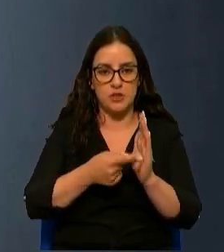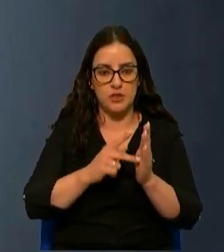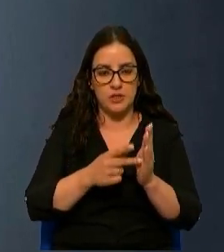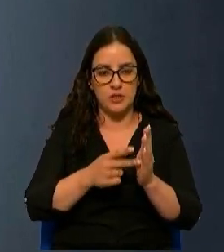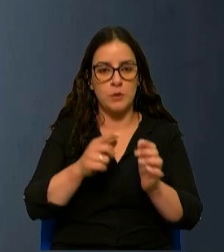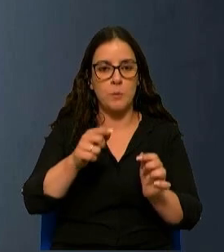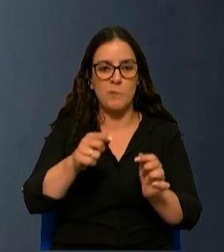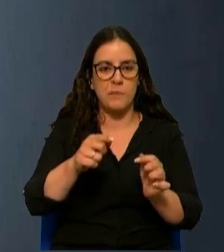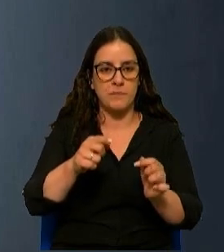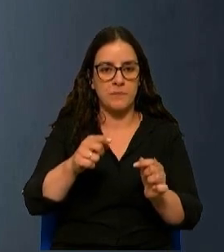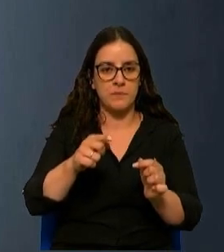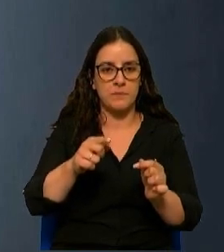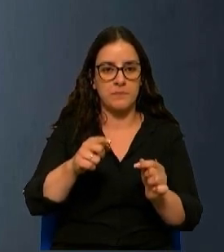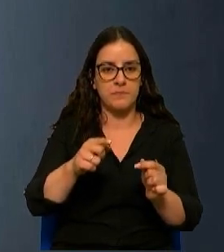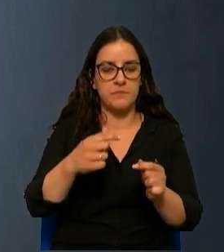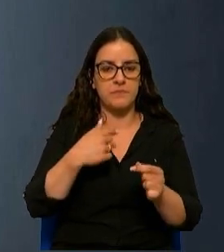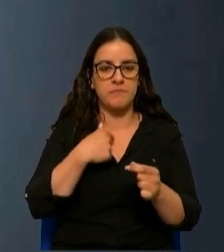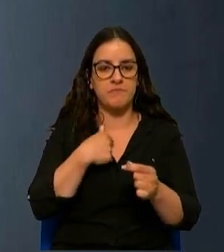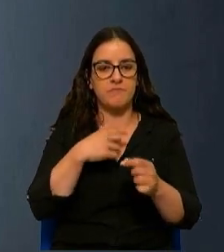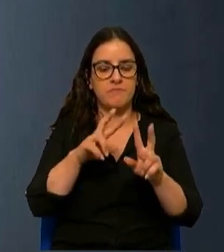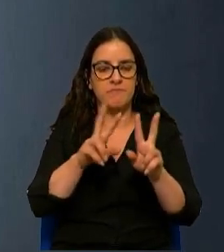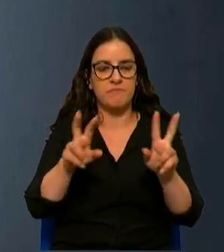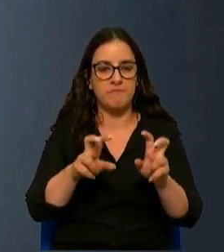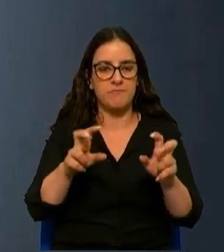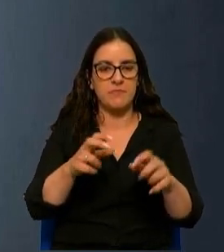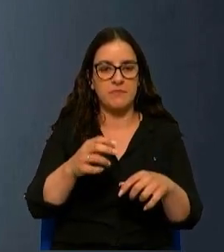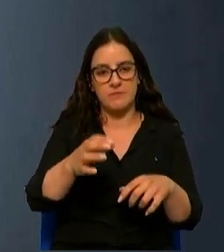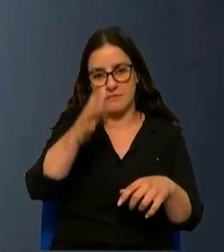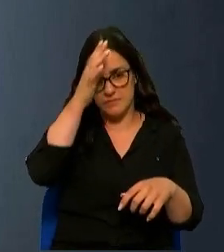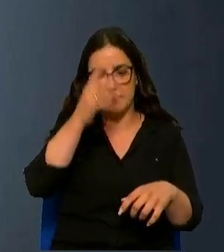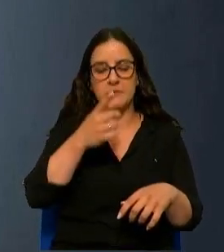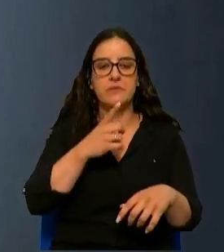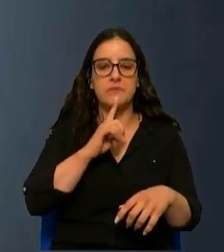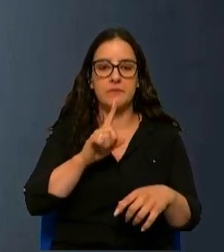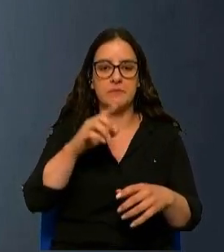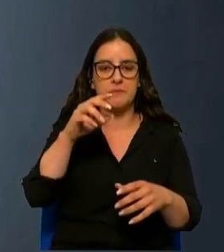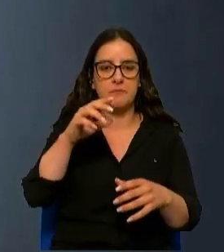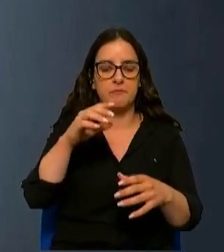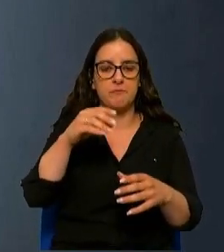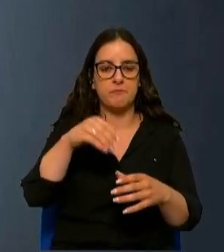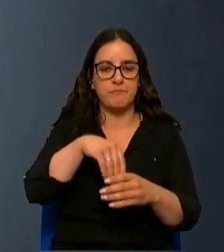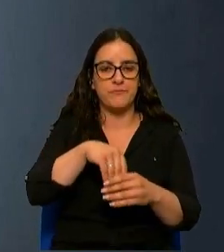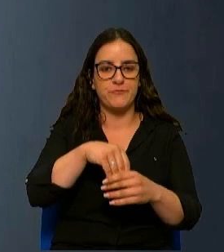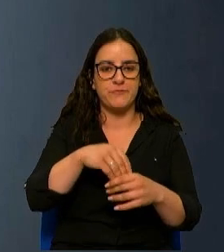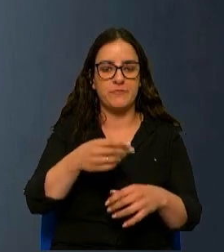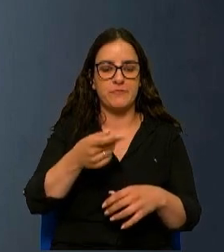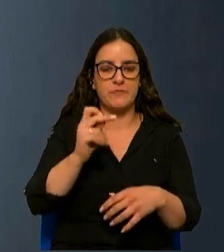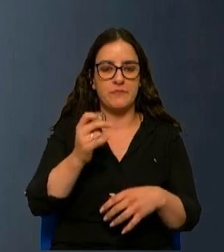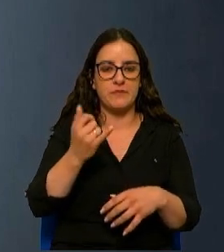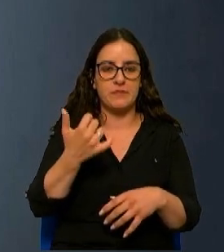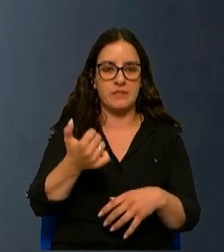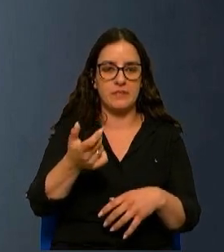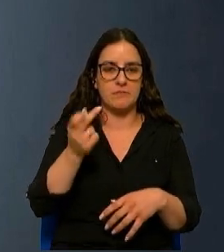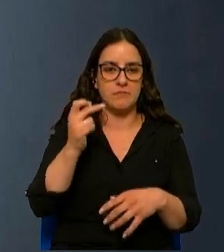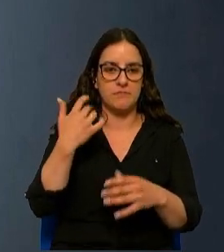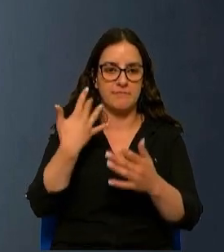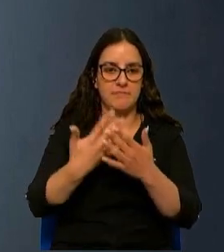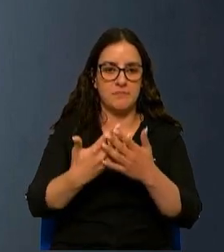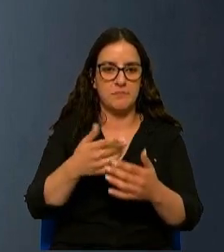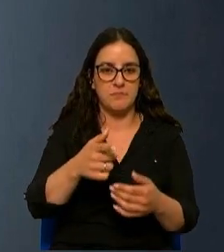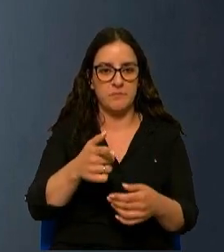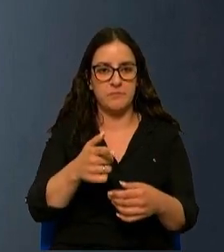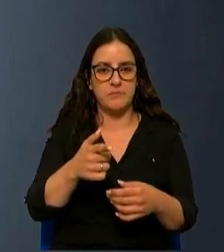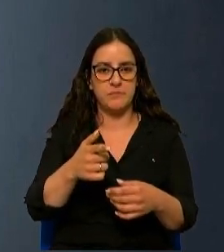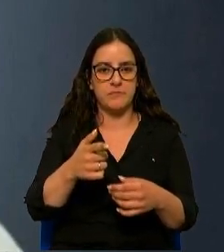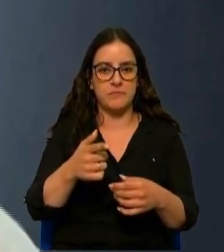I've been involved in the field of AI for over 25 years now and that's taken me through multiple waves